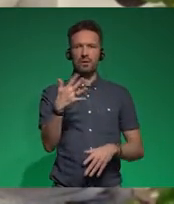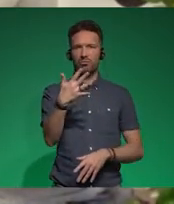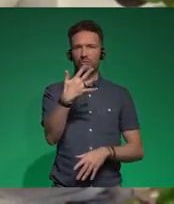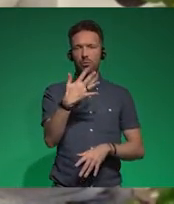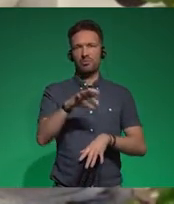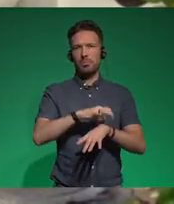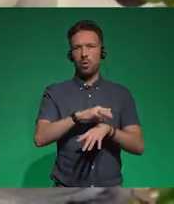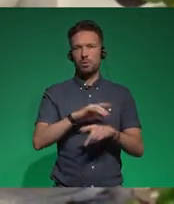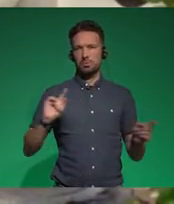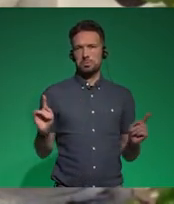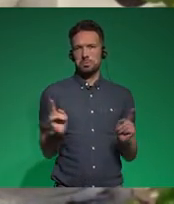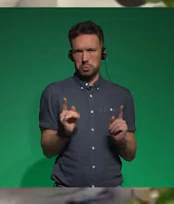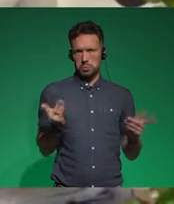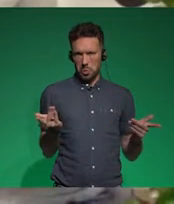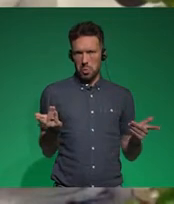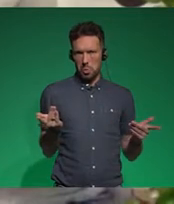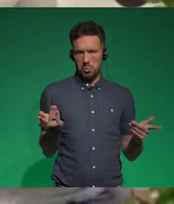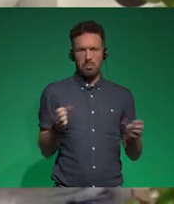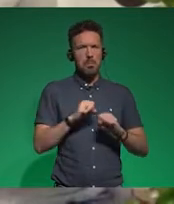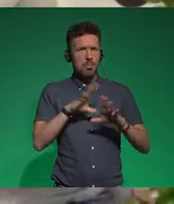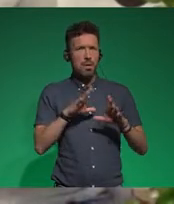landscapes and it would be a journey